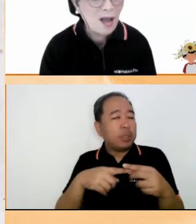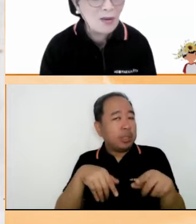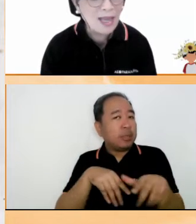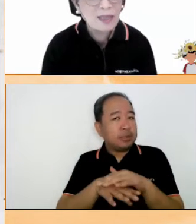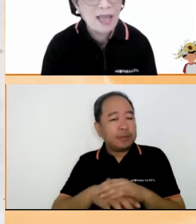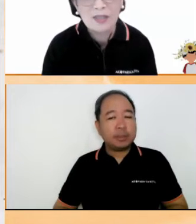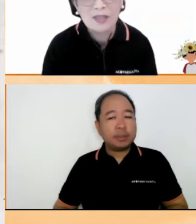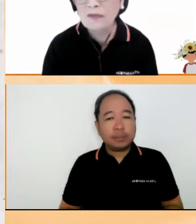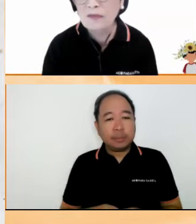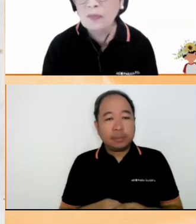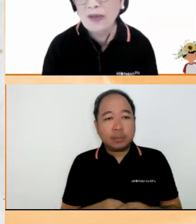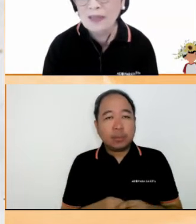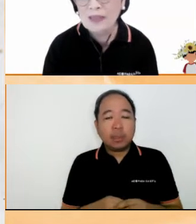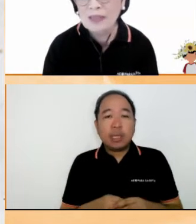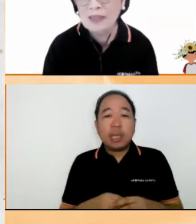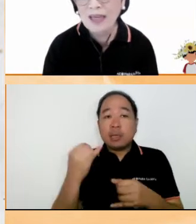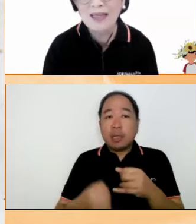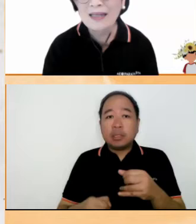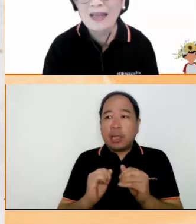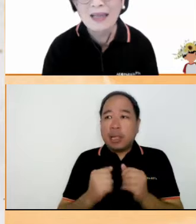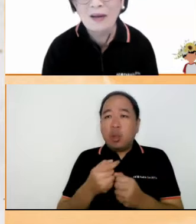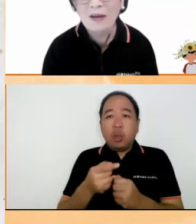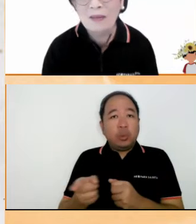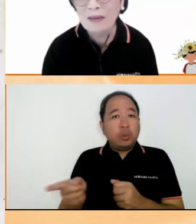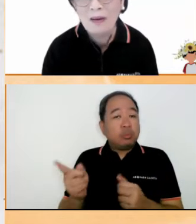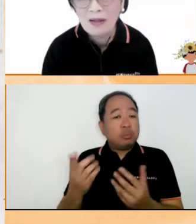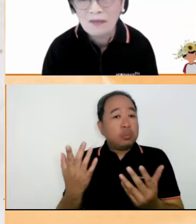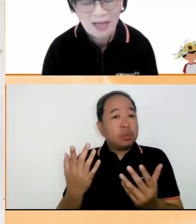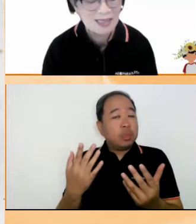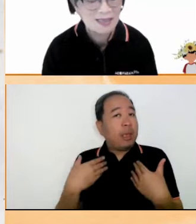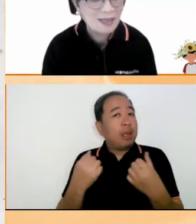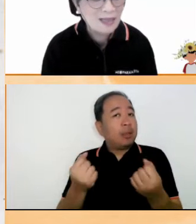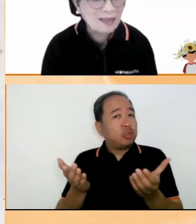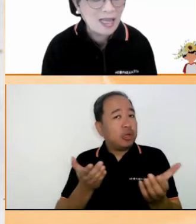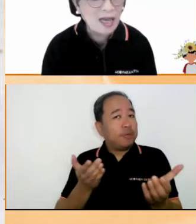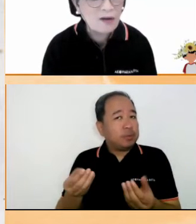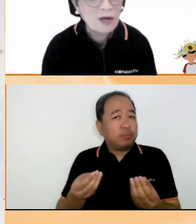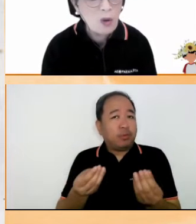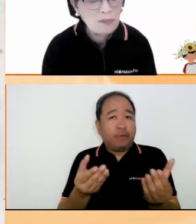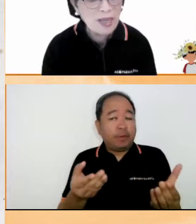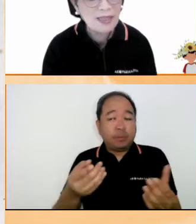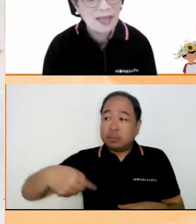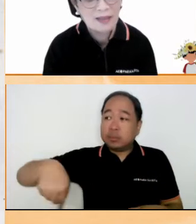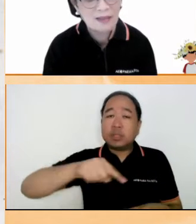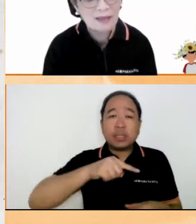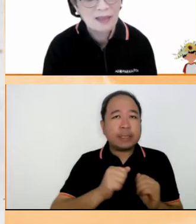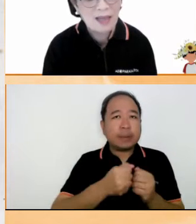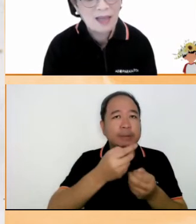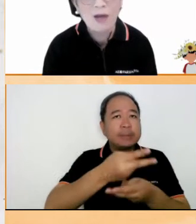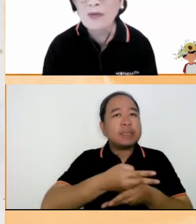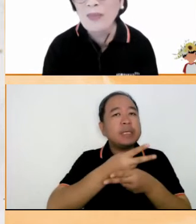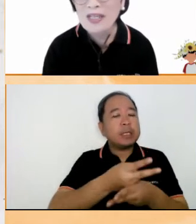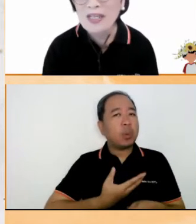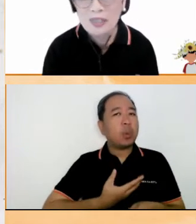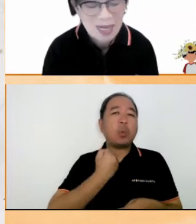how can health service providers and all of us take care of our own mental health? How can